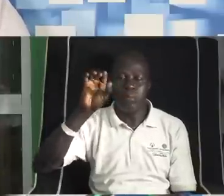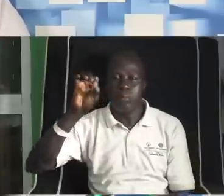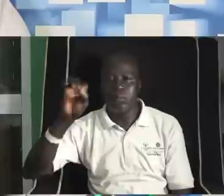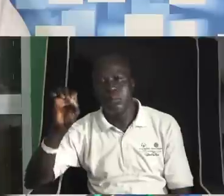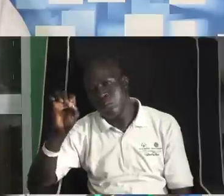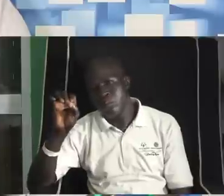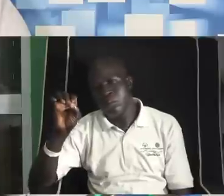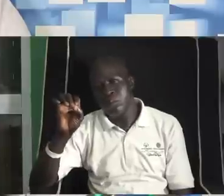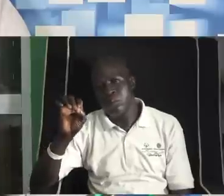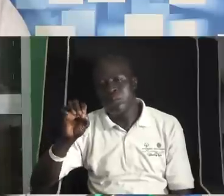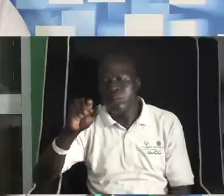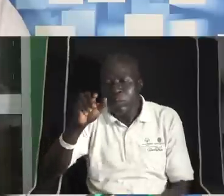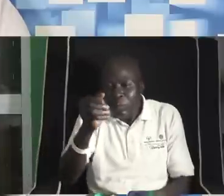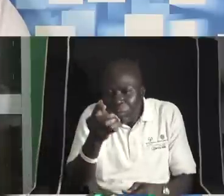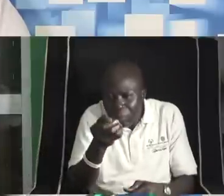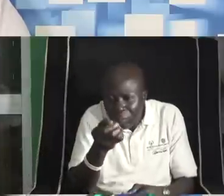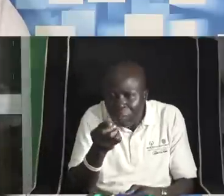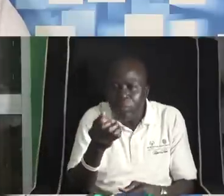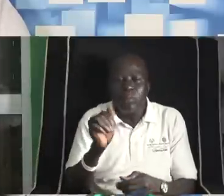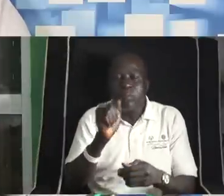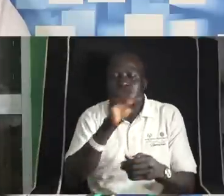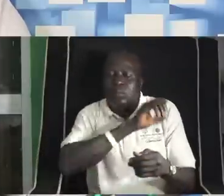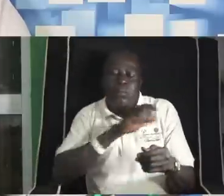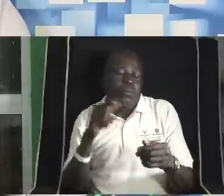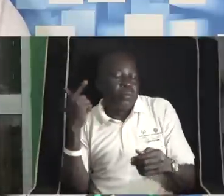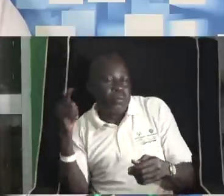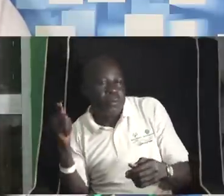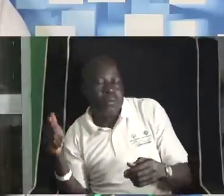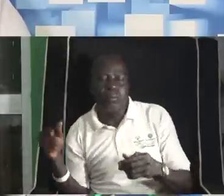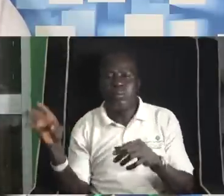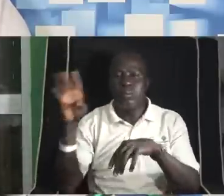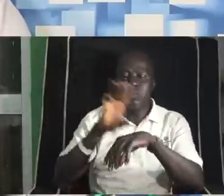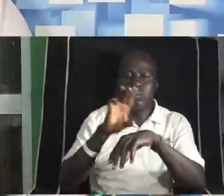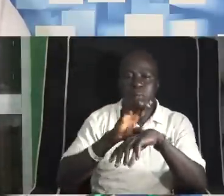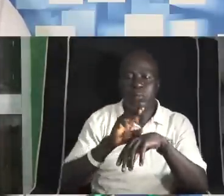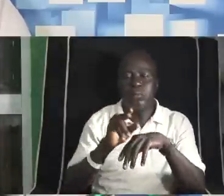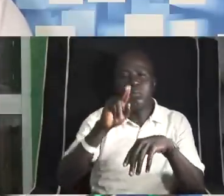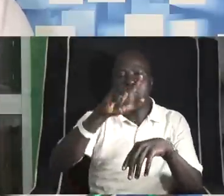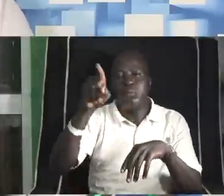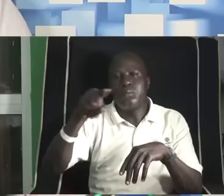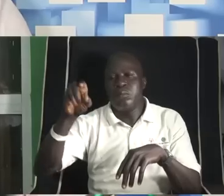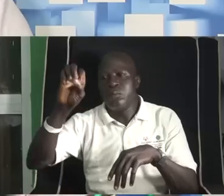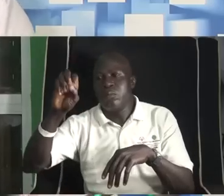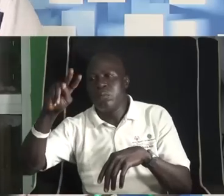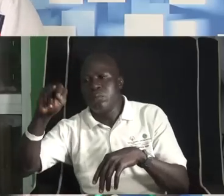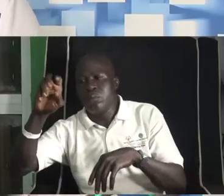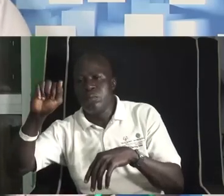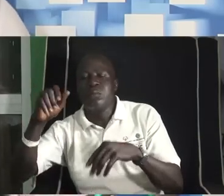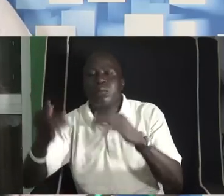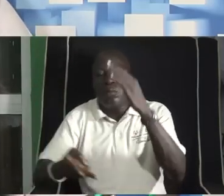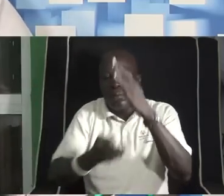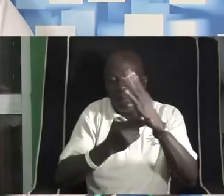101 52 98 950 Seed of Christ Golden Church ló máa gbé jáde ní Zenith Bank lórúkọ Jésù. Ayé rẹ̀ á dìde.